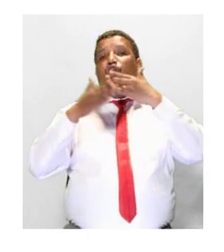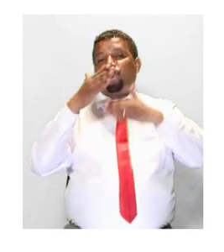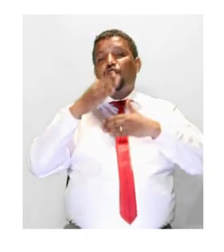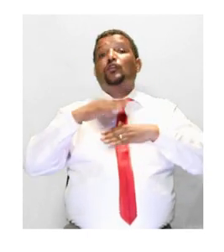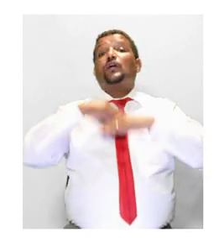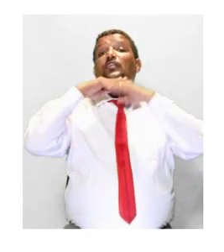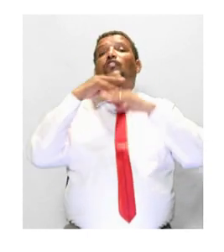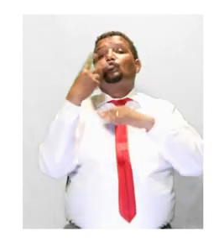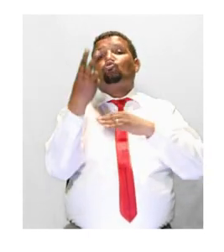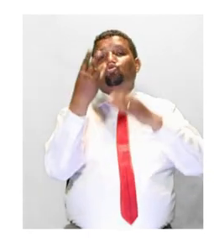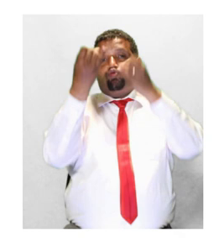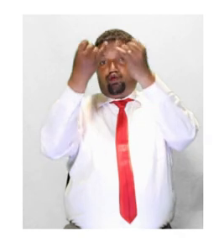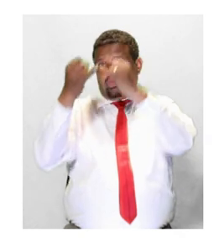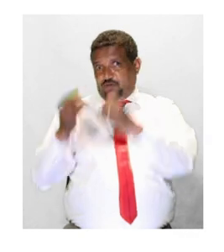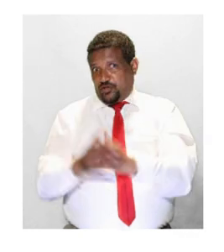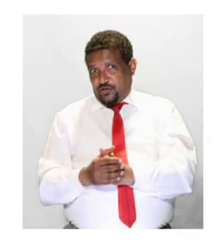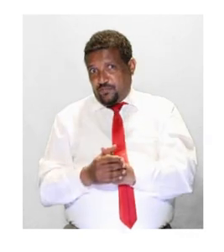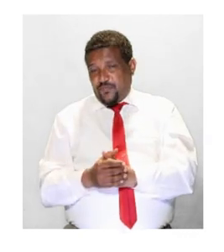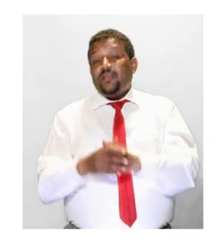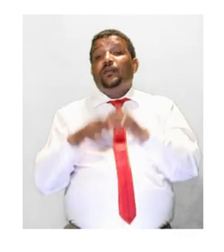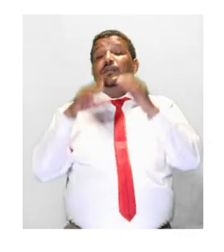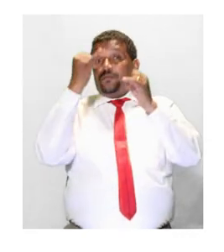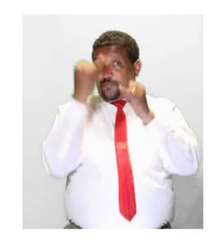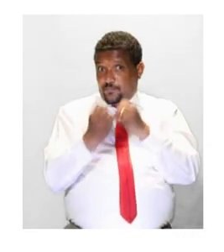the price of commodity Y is given, which is